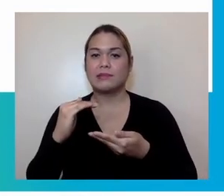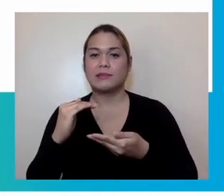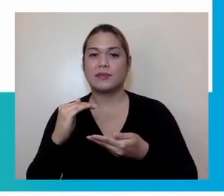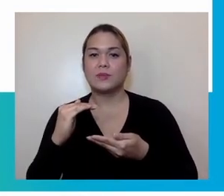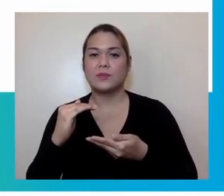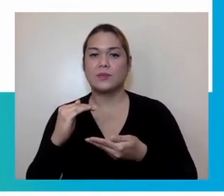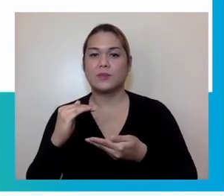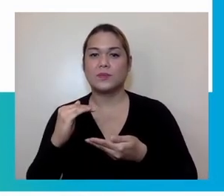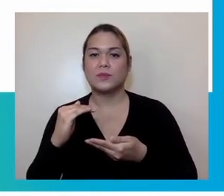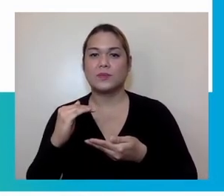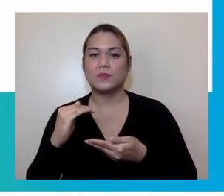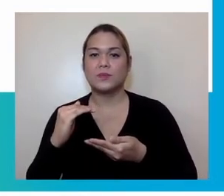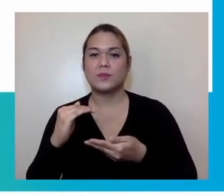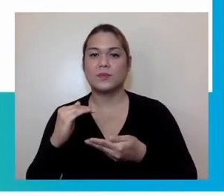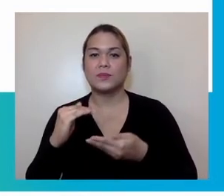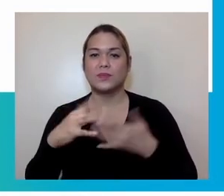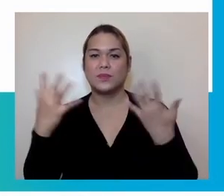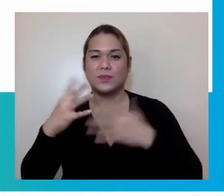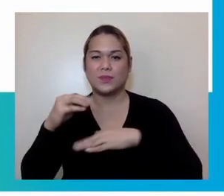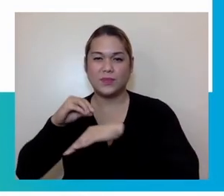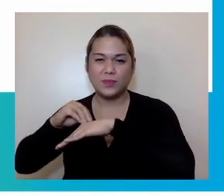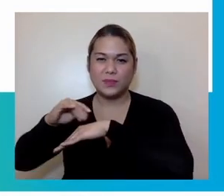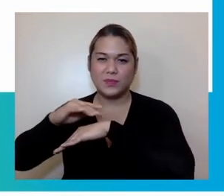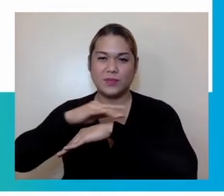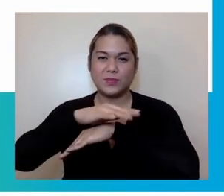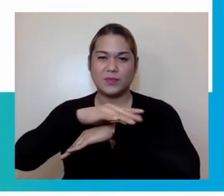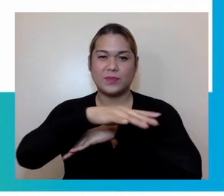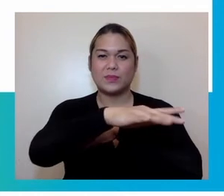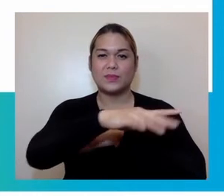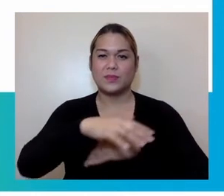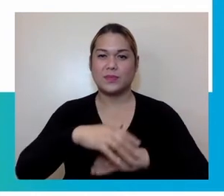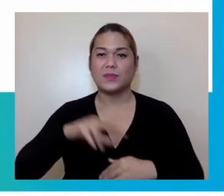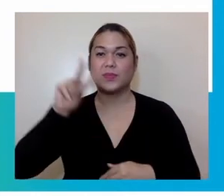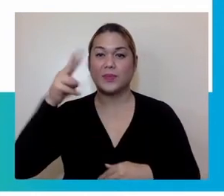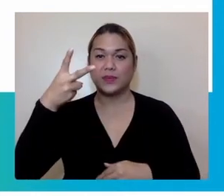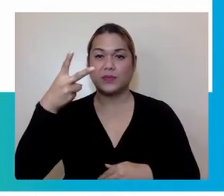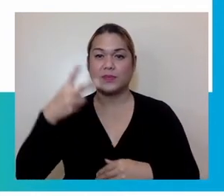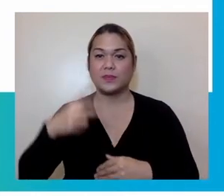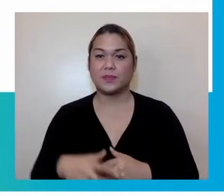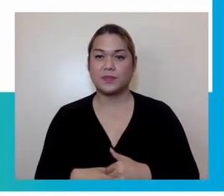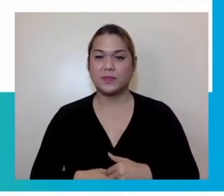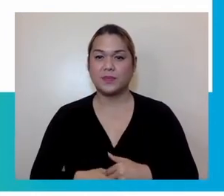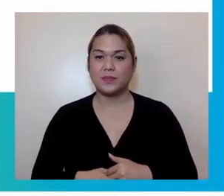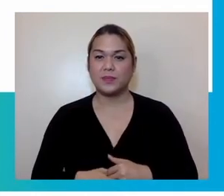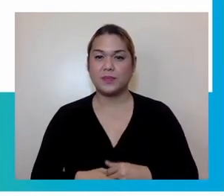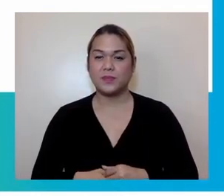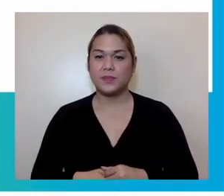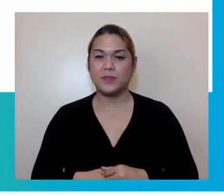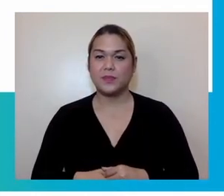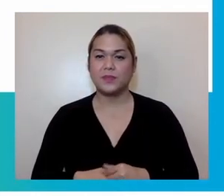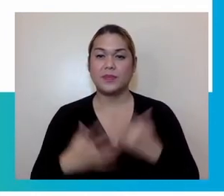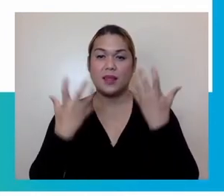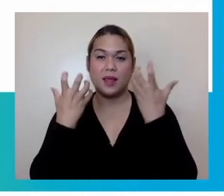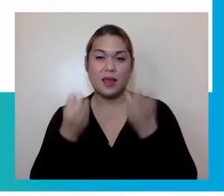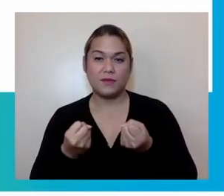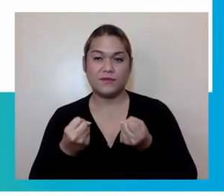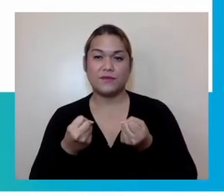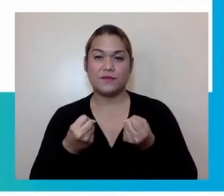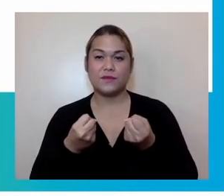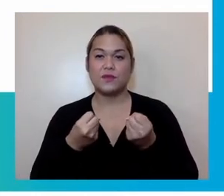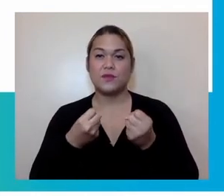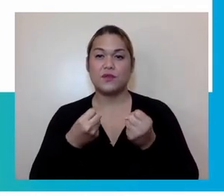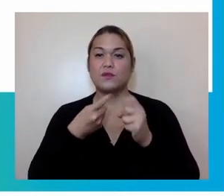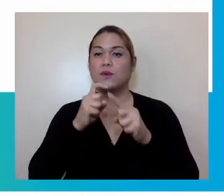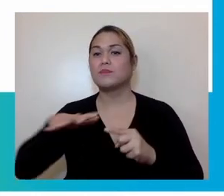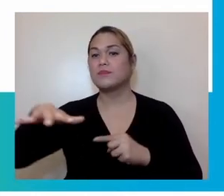emitted almost instantaneously from all waste to energy plants, yet it will take many years to decades to recapture